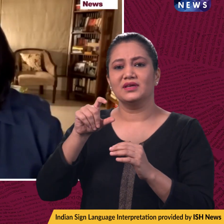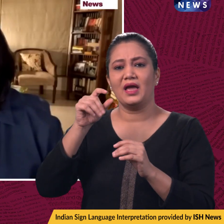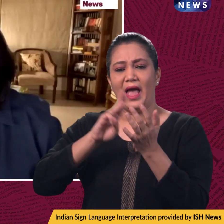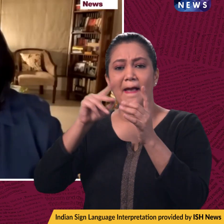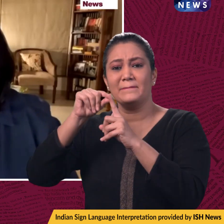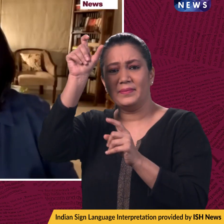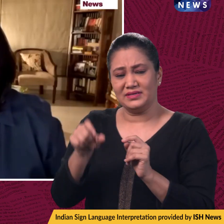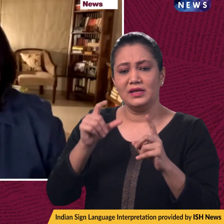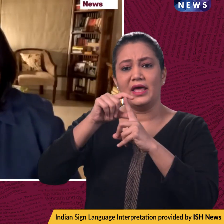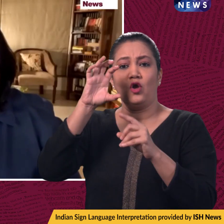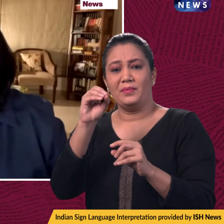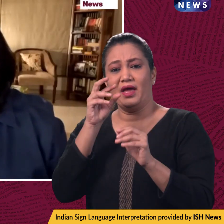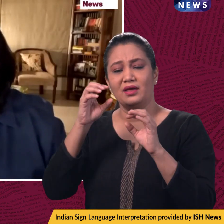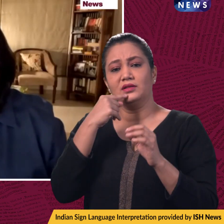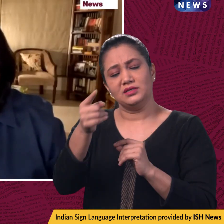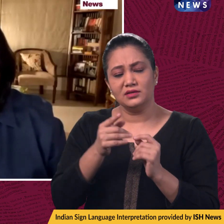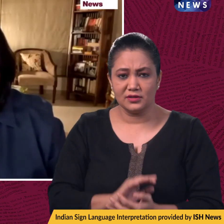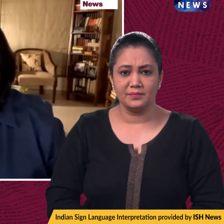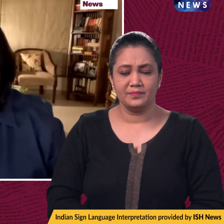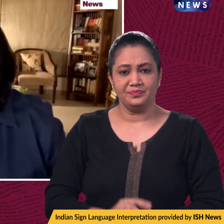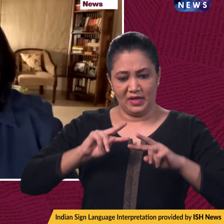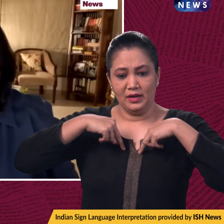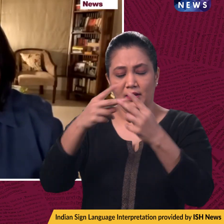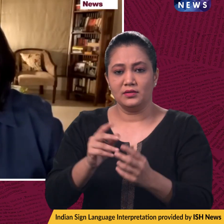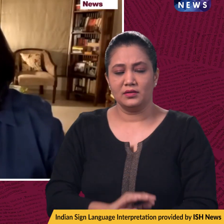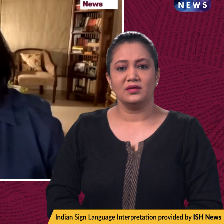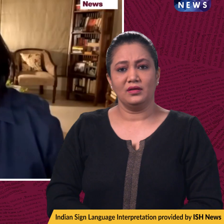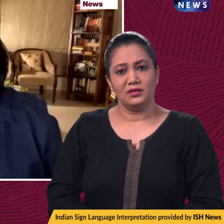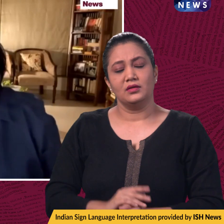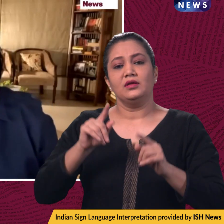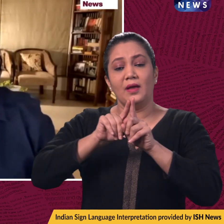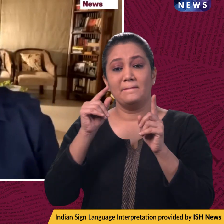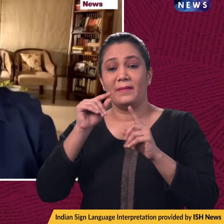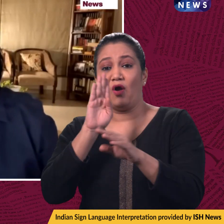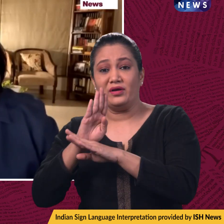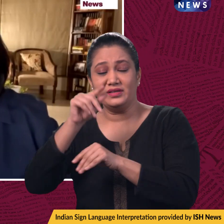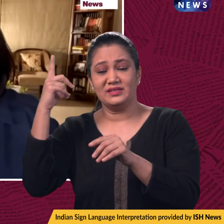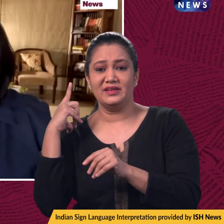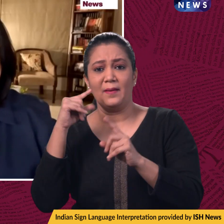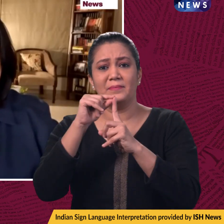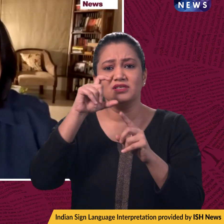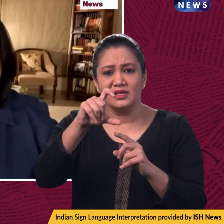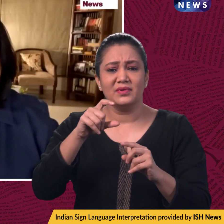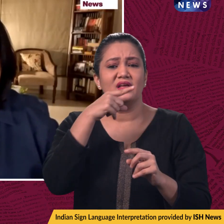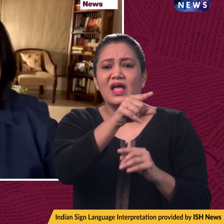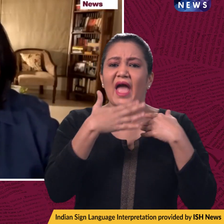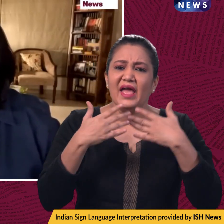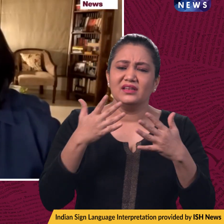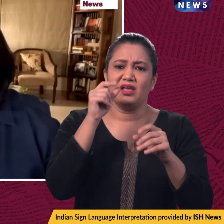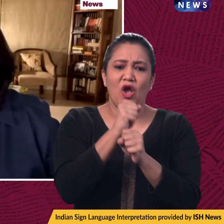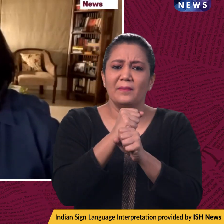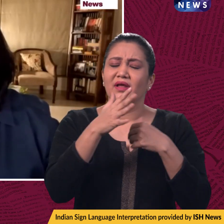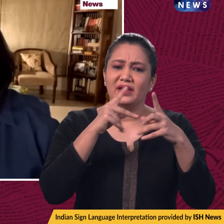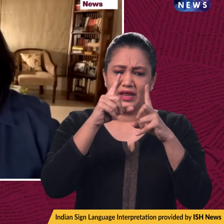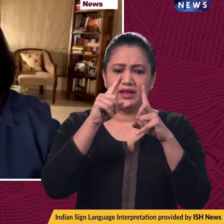O'Brien in Rajya Sabha. Reacting to it, Congress leader P. Chidambaram slammed the government and said that this is a no data available government